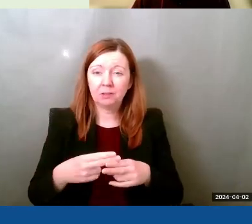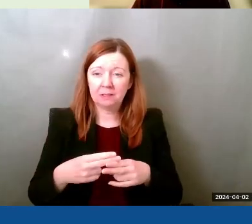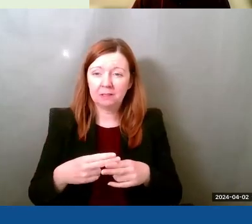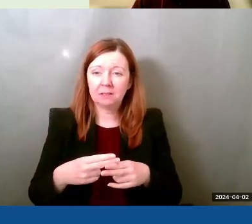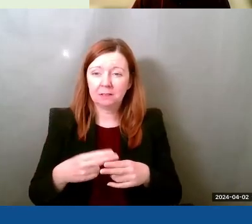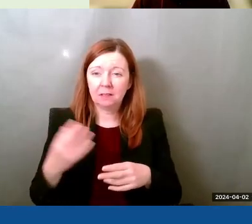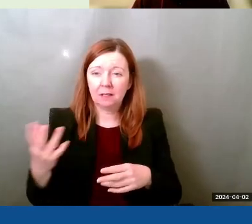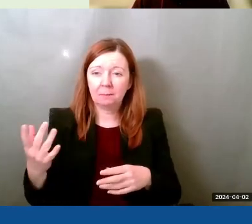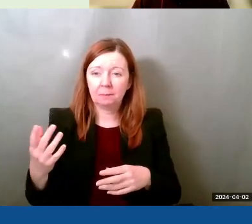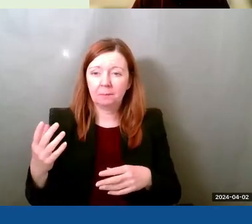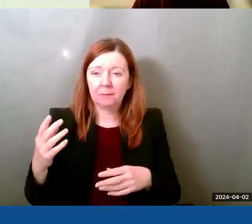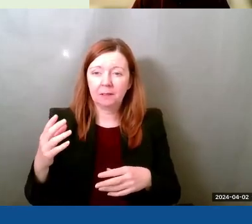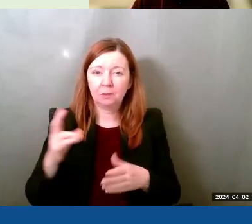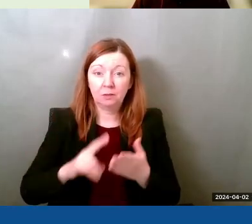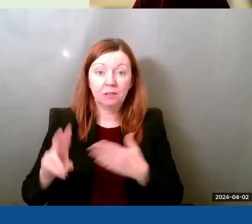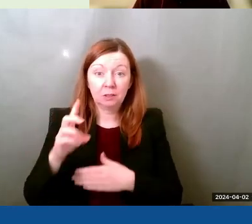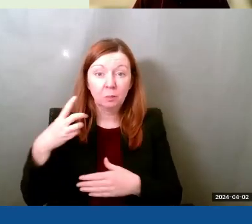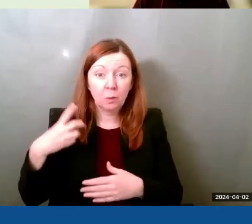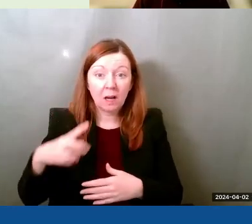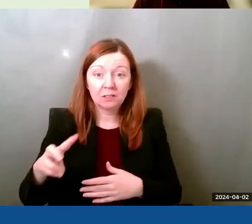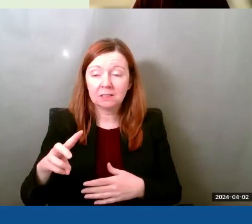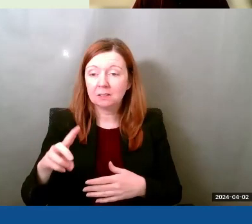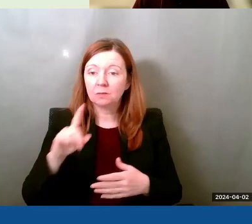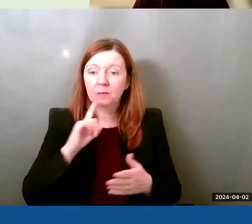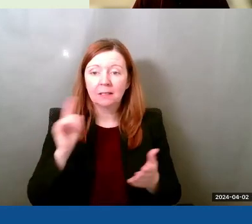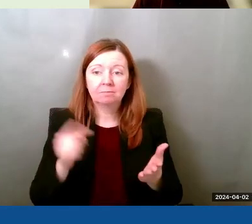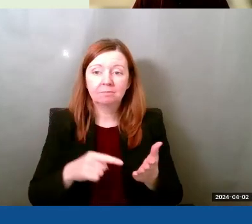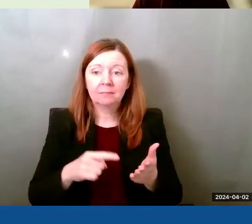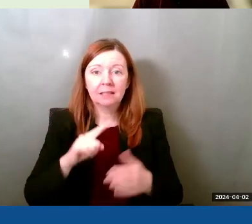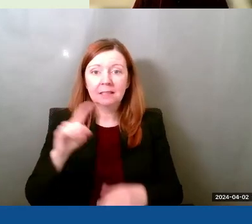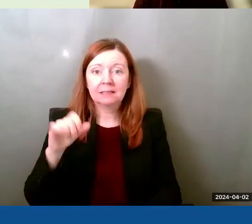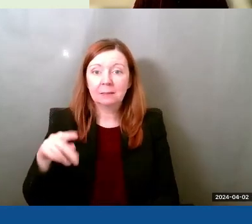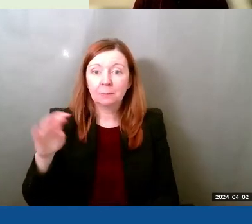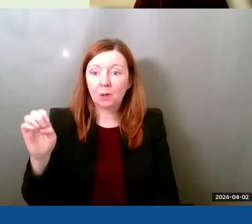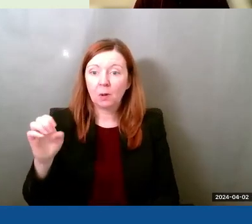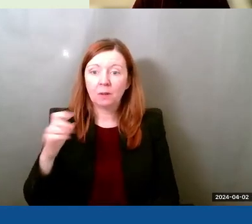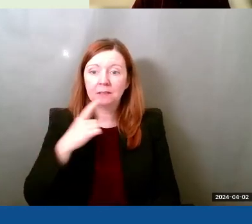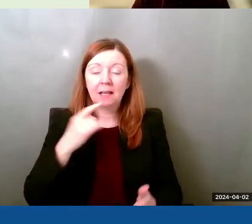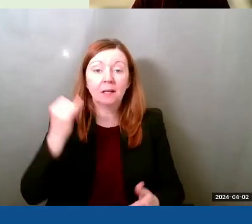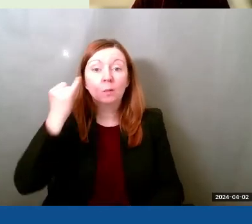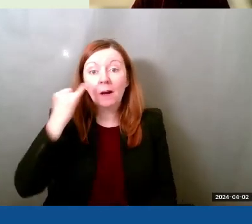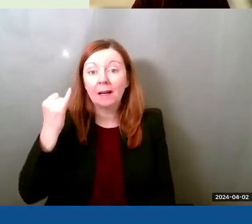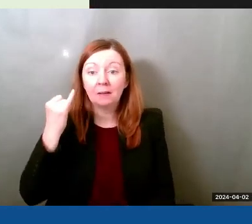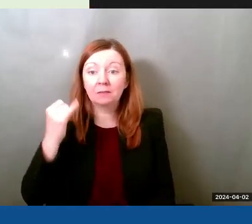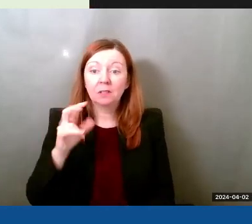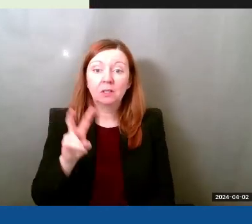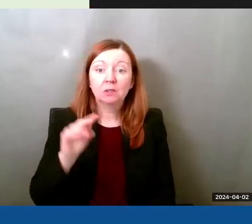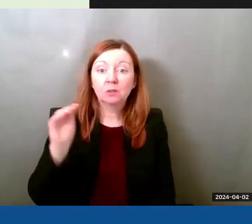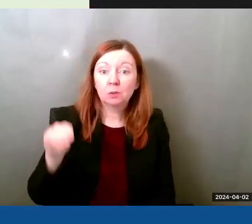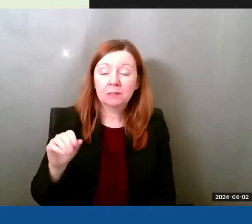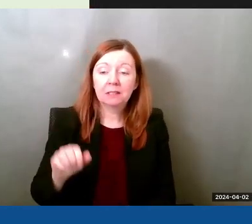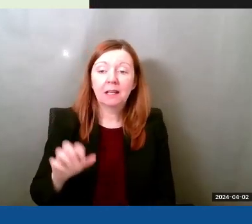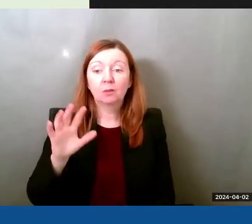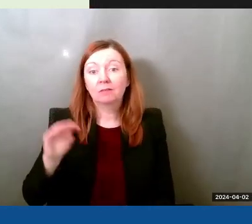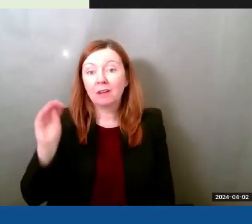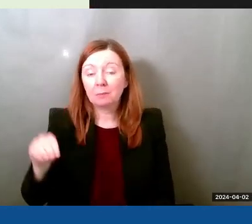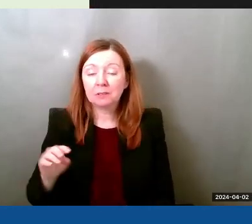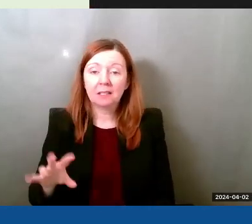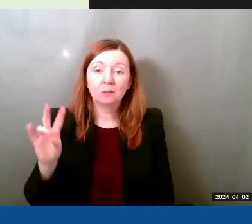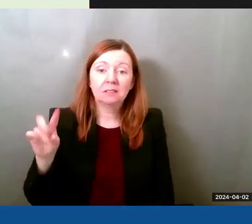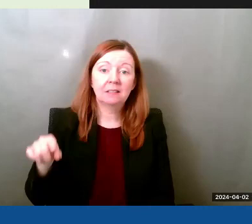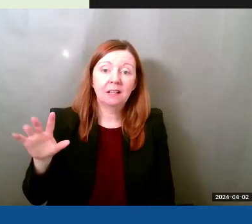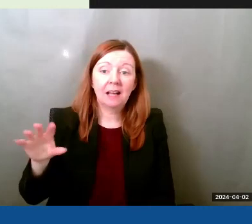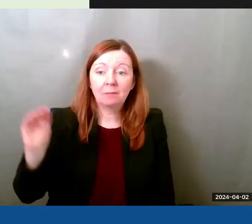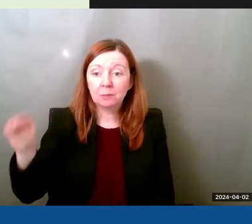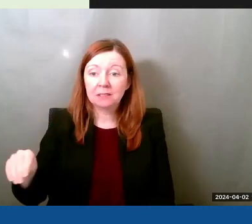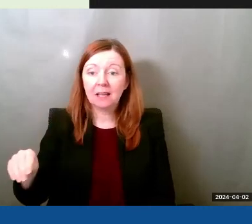in University of Washington just kind of simply looked at the zip code as a whole and said, well, what if 2% or 5% or 7.5% of businesses